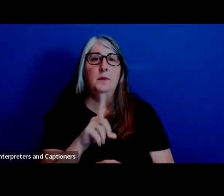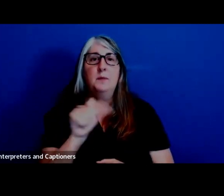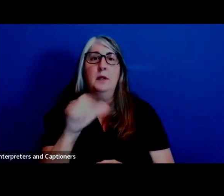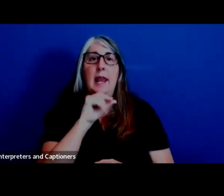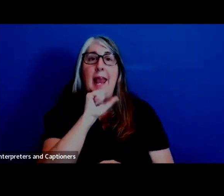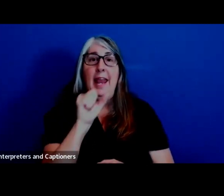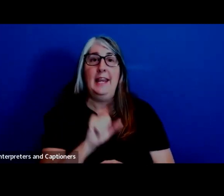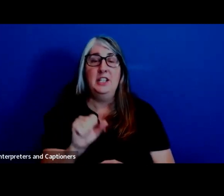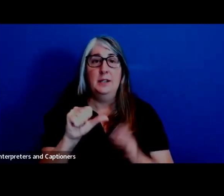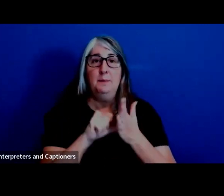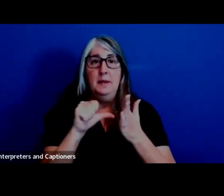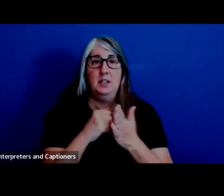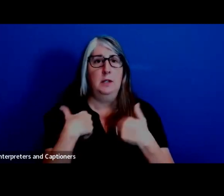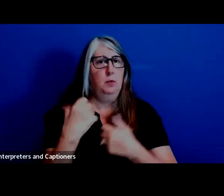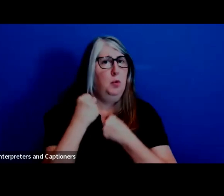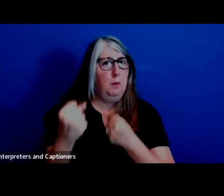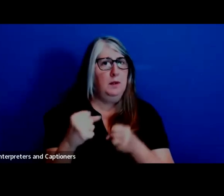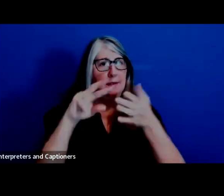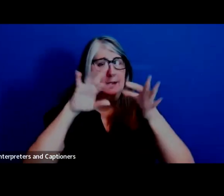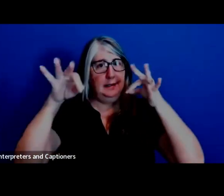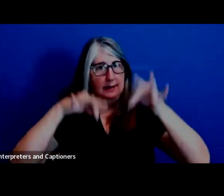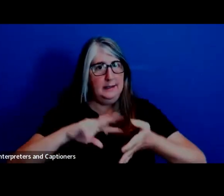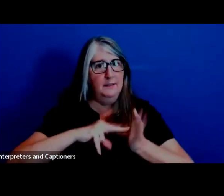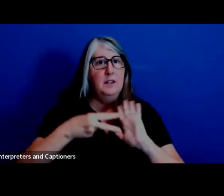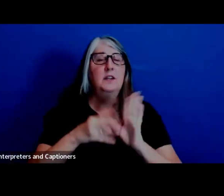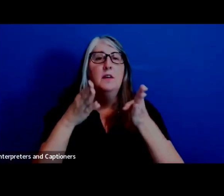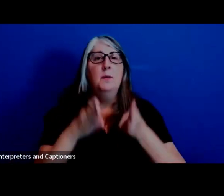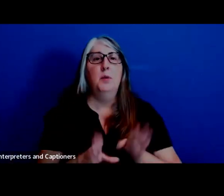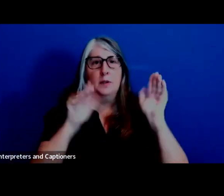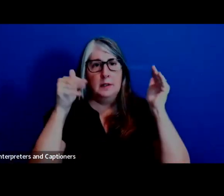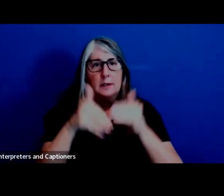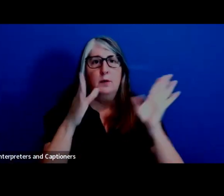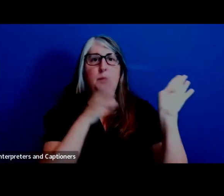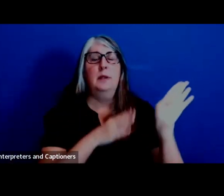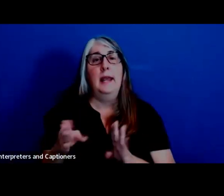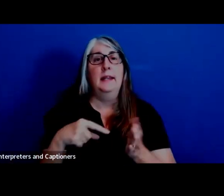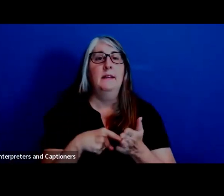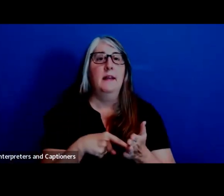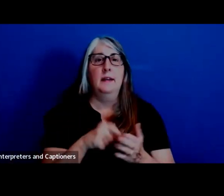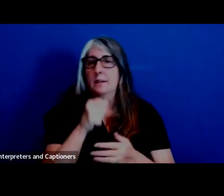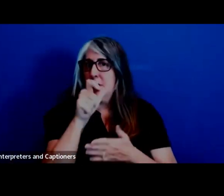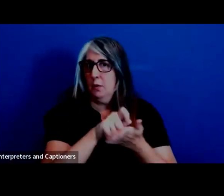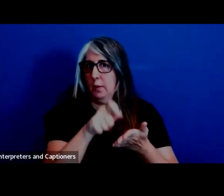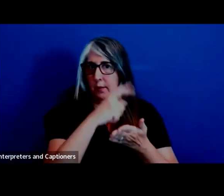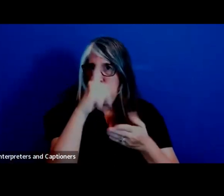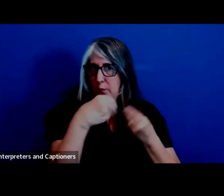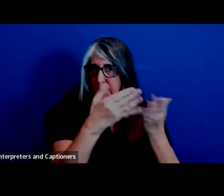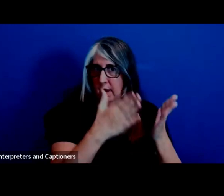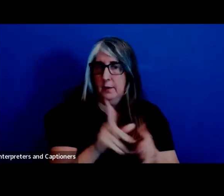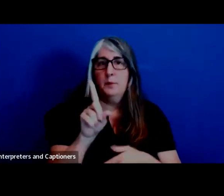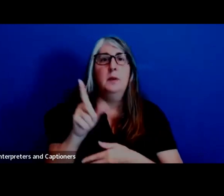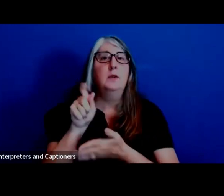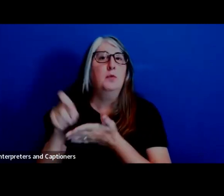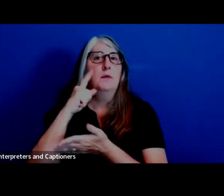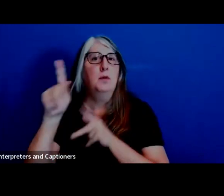robust definition of person-centered planning that is really not written for providers, but is written for